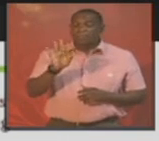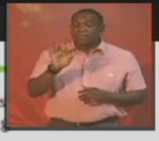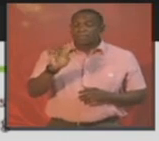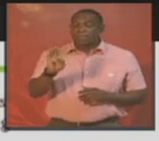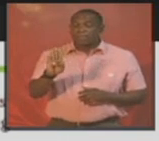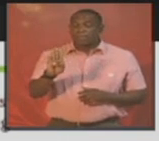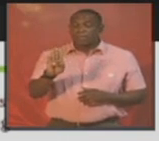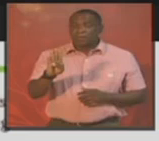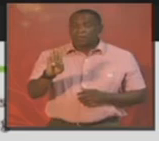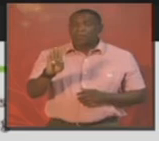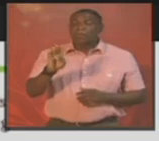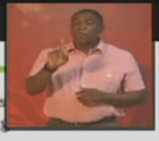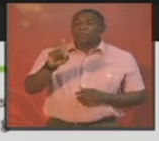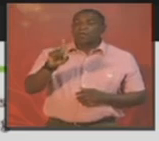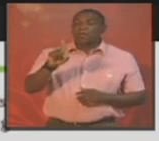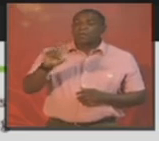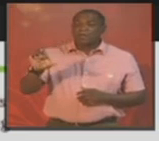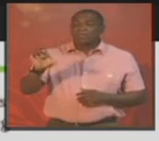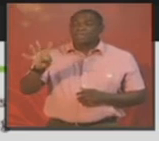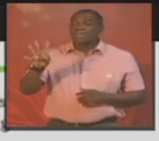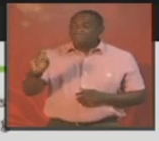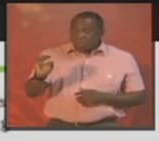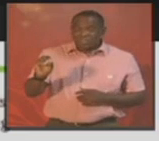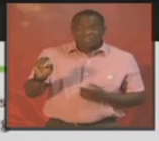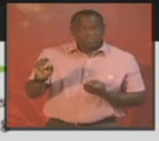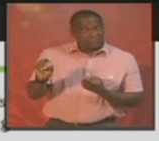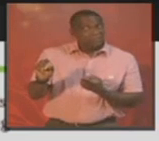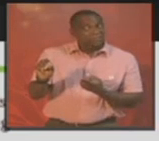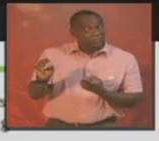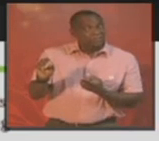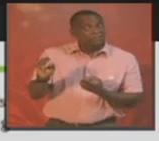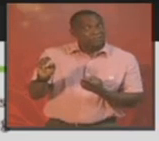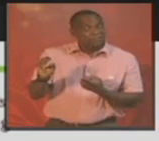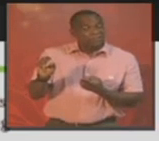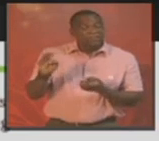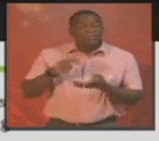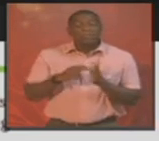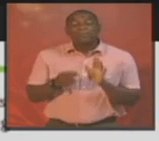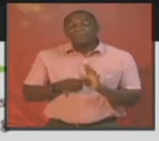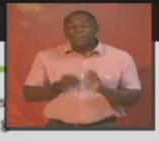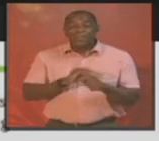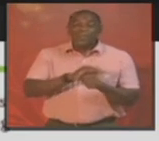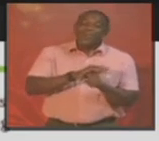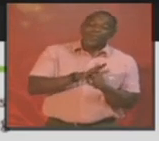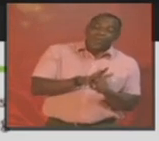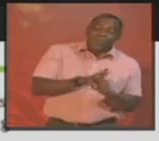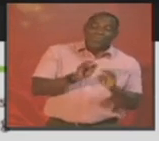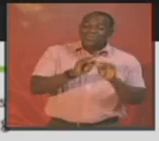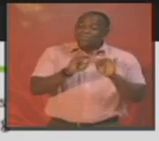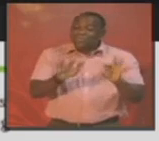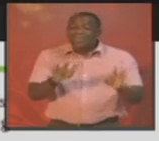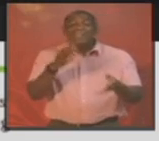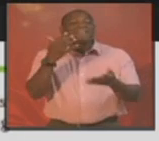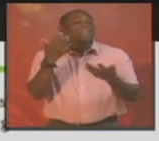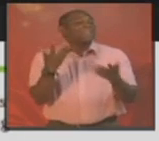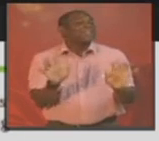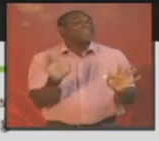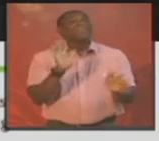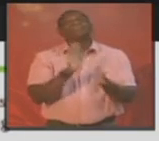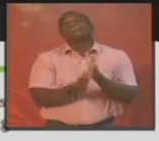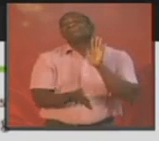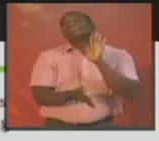cases. So our part of the global pandemic is not over. Trinidad and Tobago is